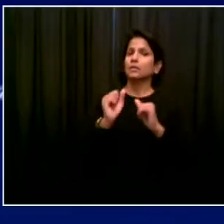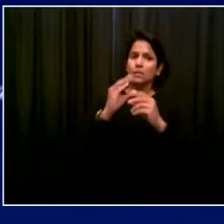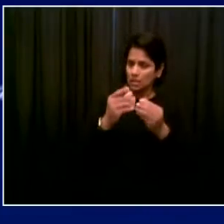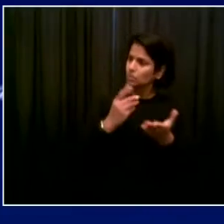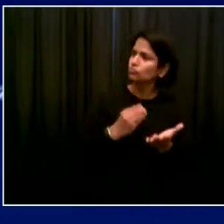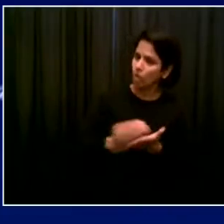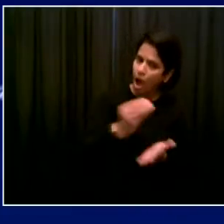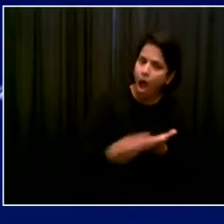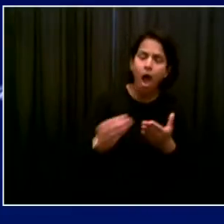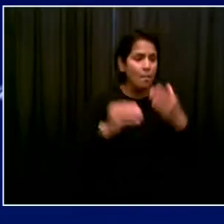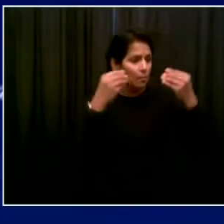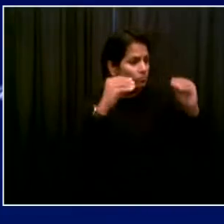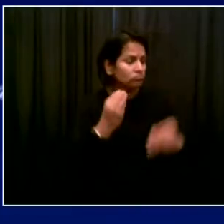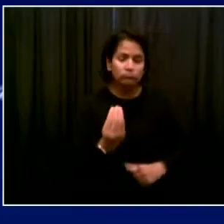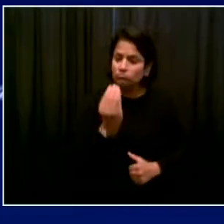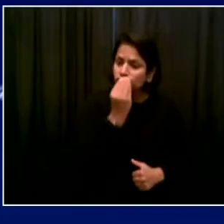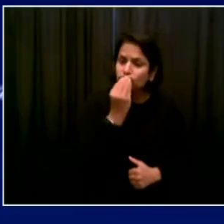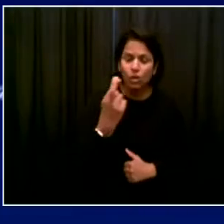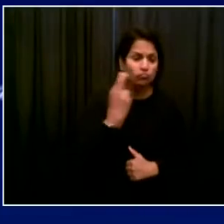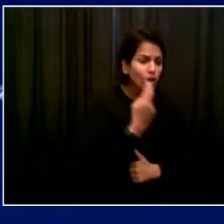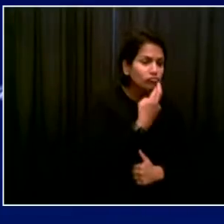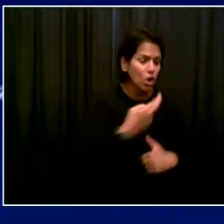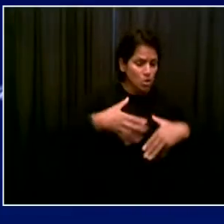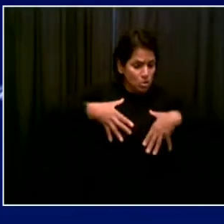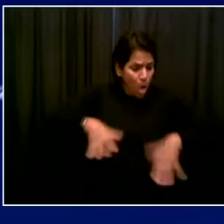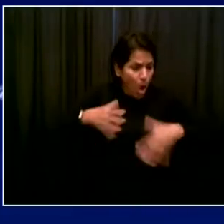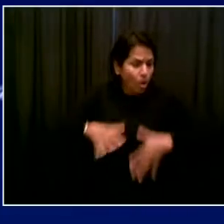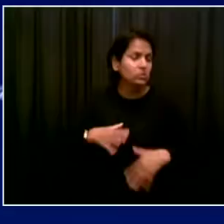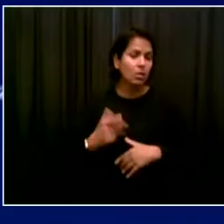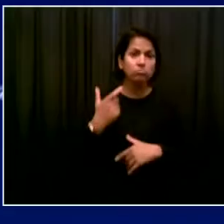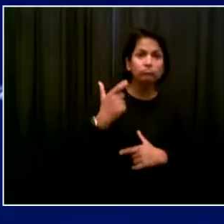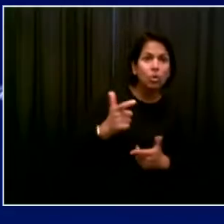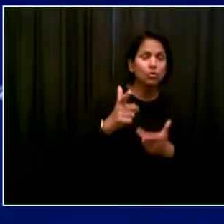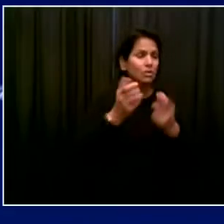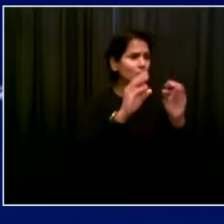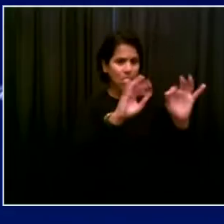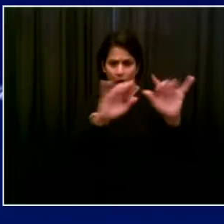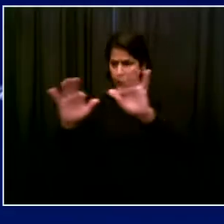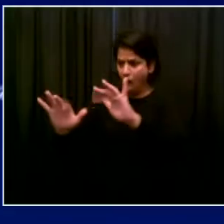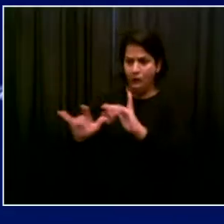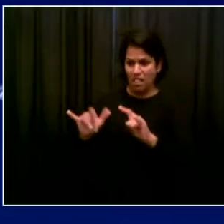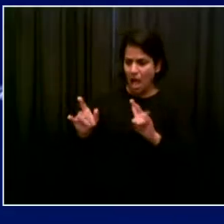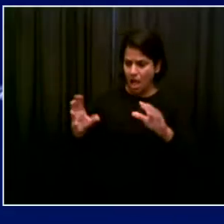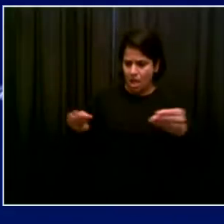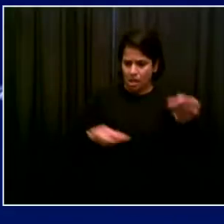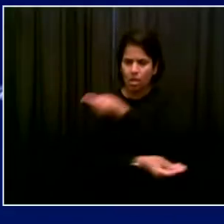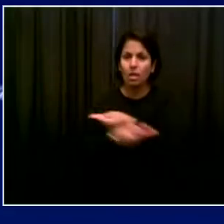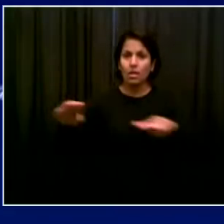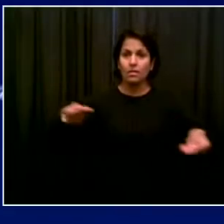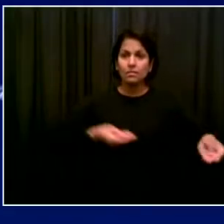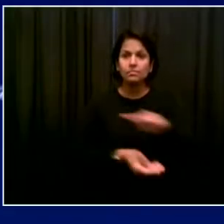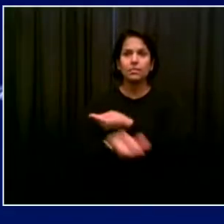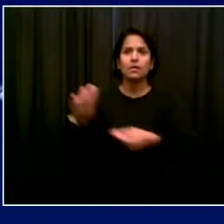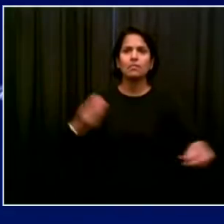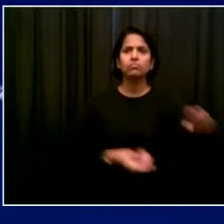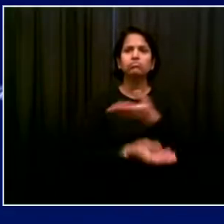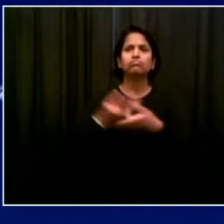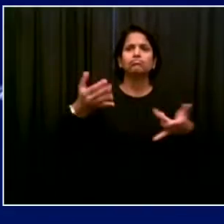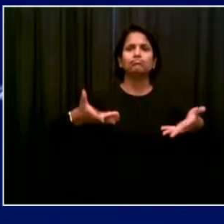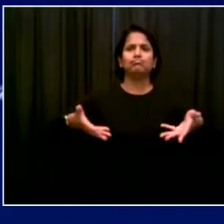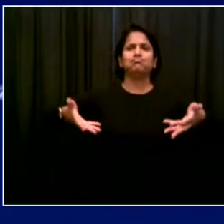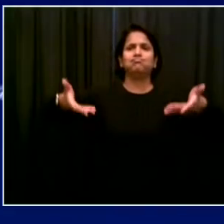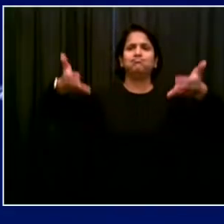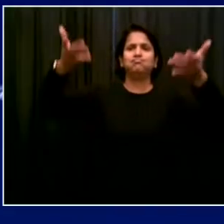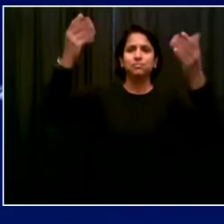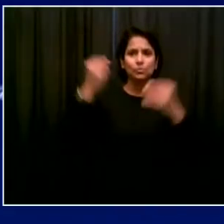straightforward. People want to work, shop, and visit where they do feel safe. And third, we know that vaccine requirements